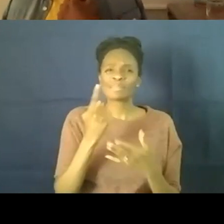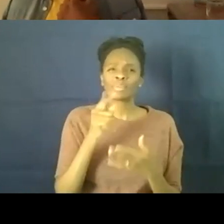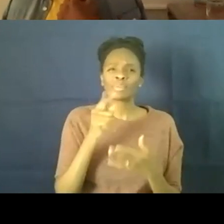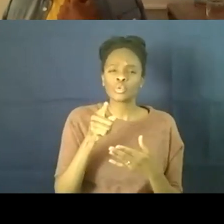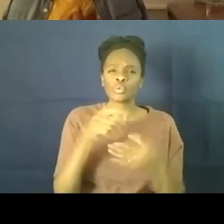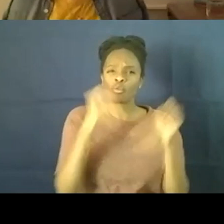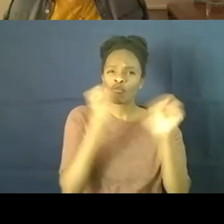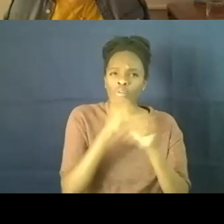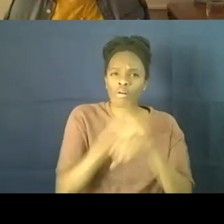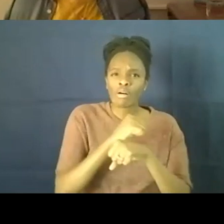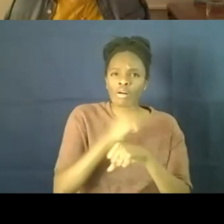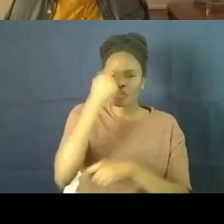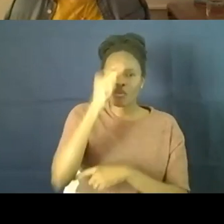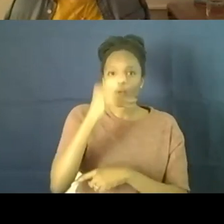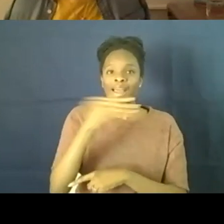and won?